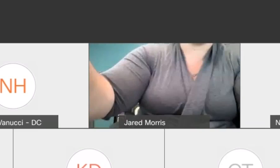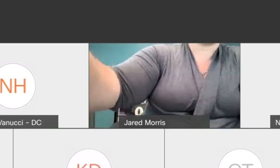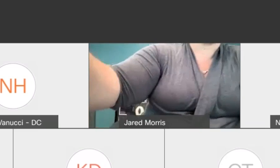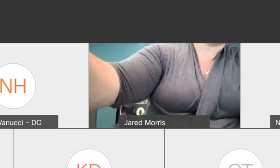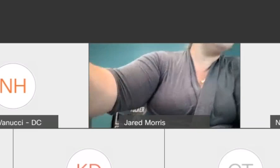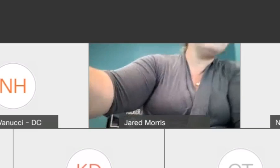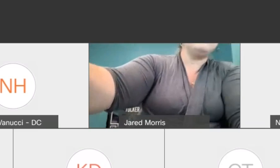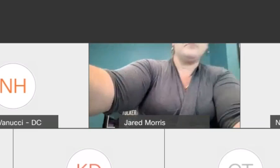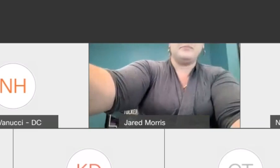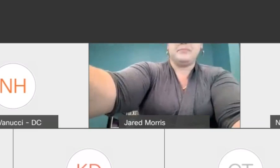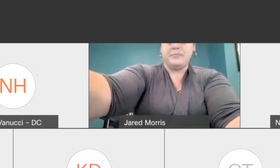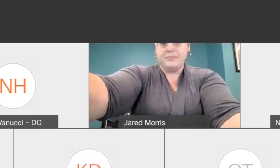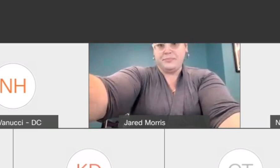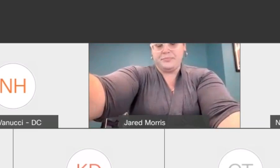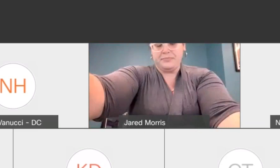Okay, yes, it's coming up.